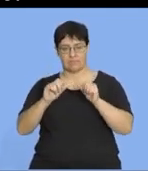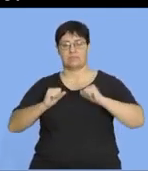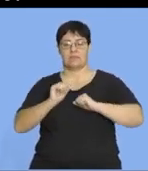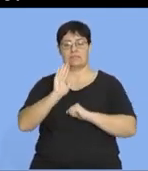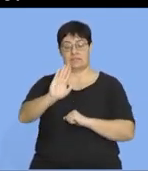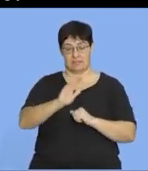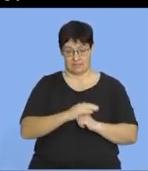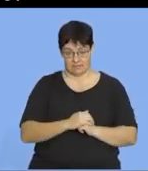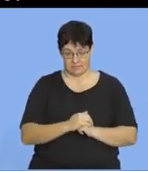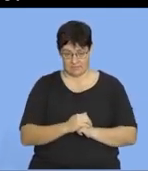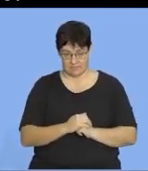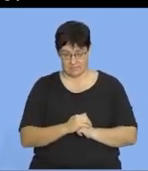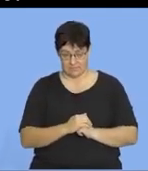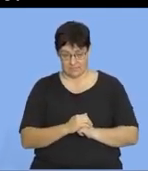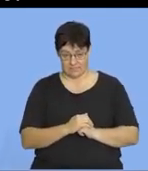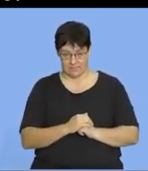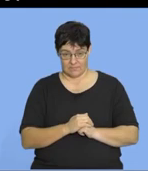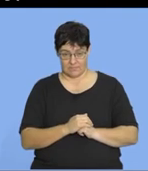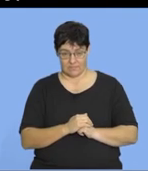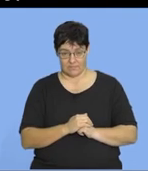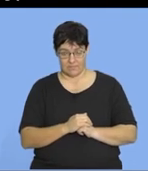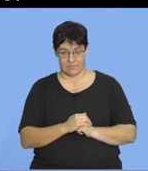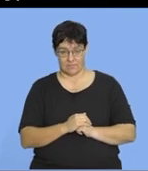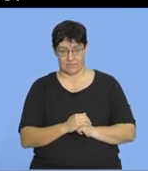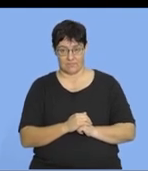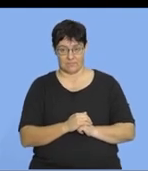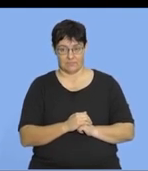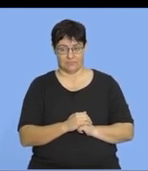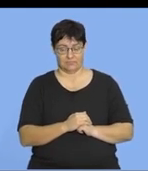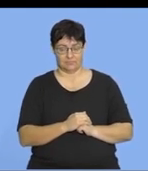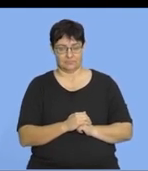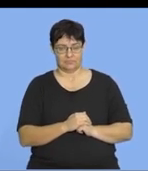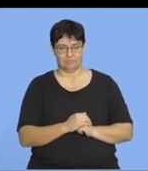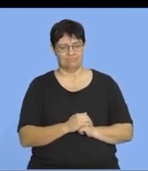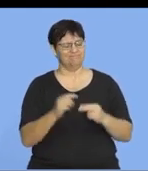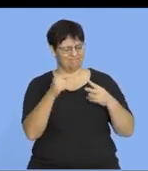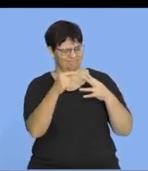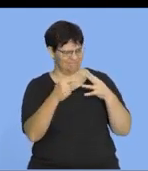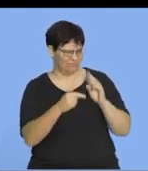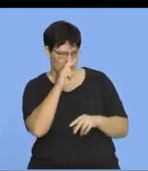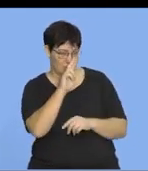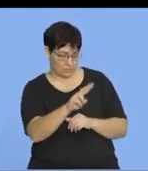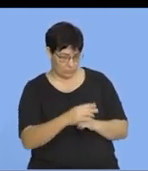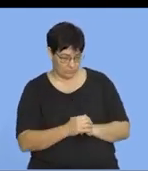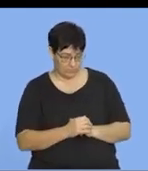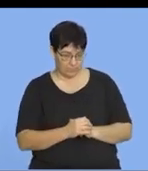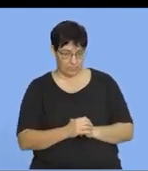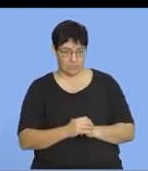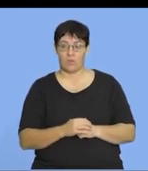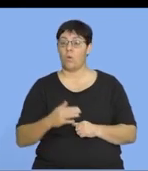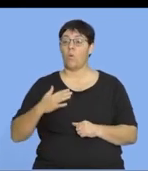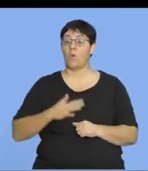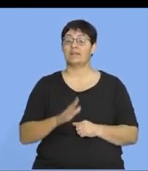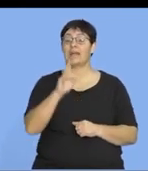the specified orbit. Now, there's a couple of things we have to look at here.